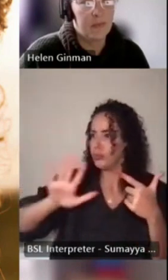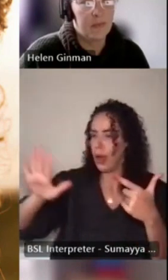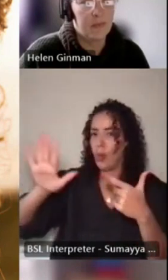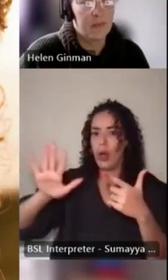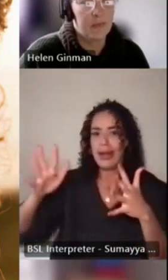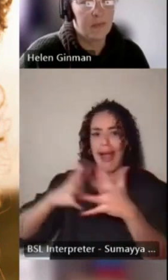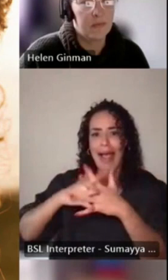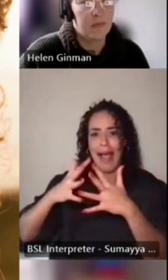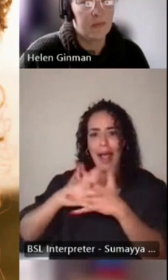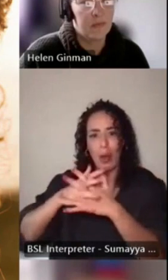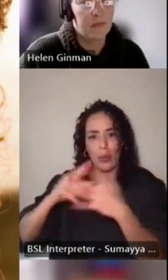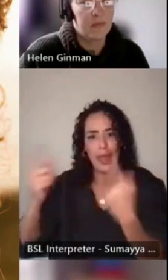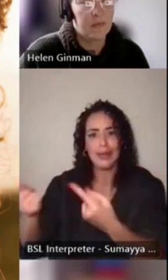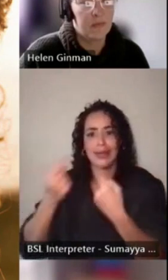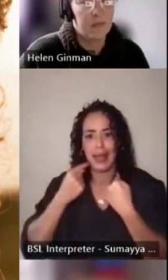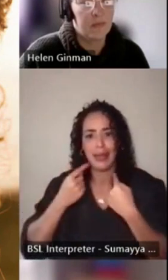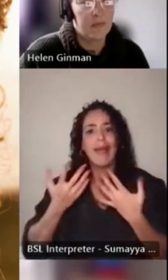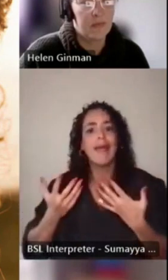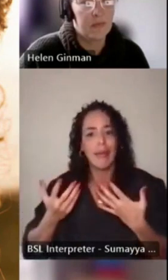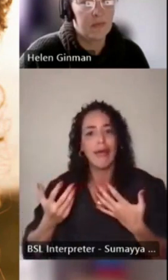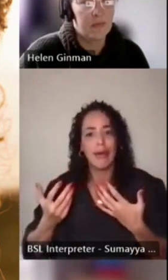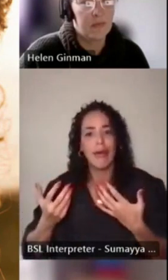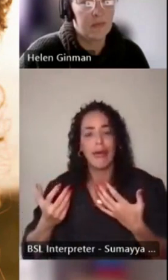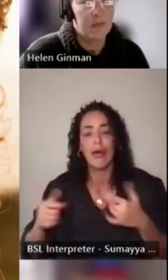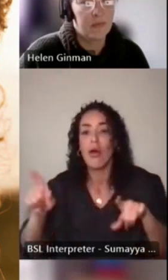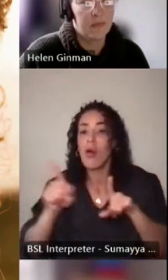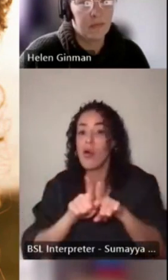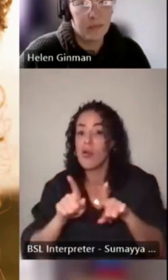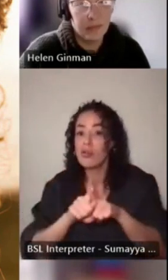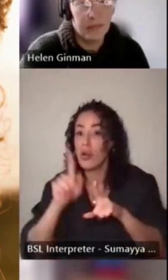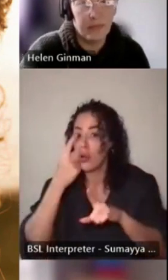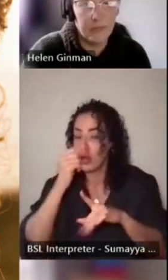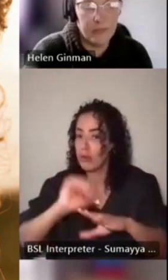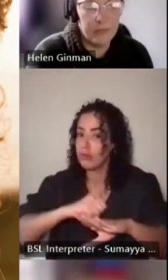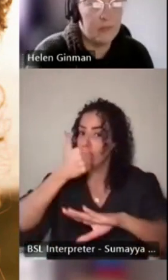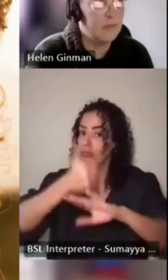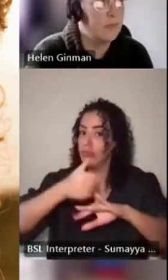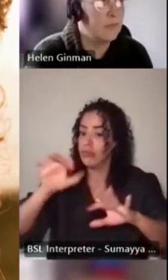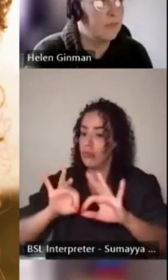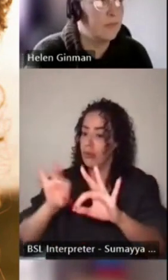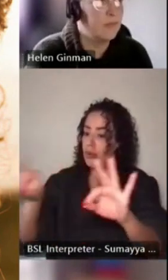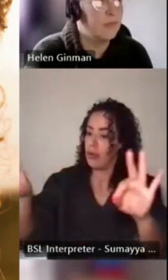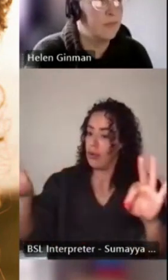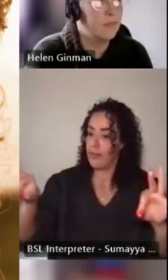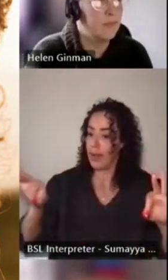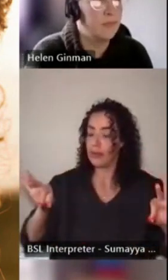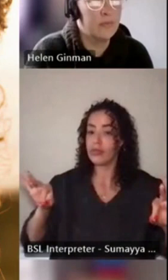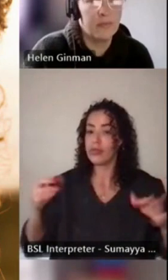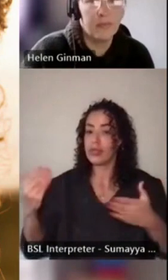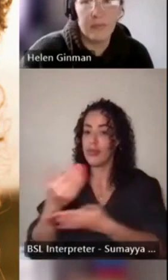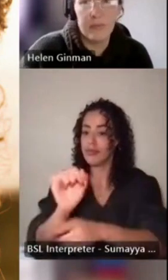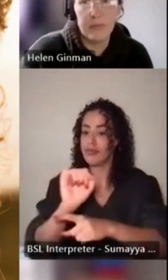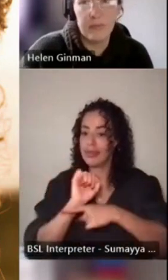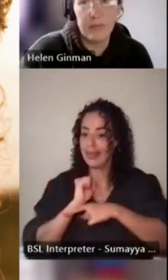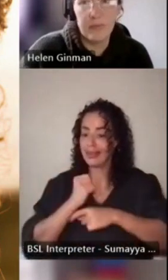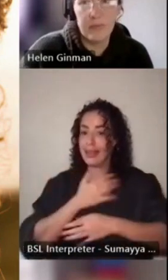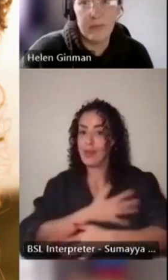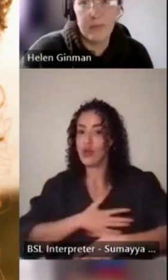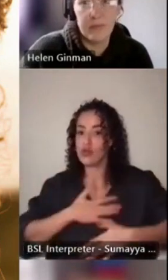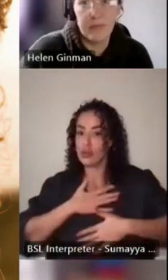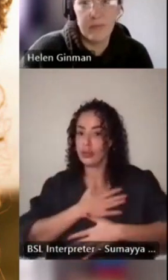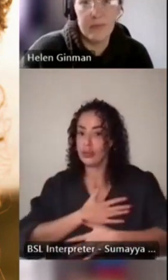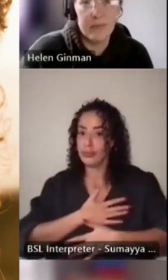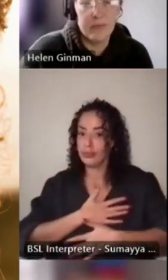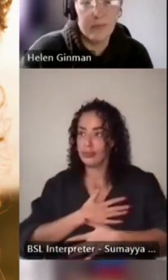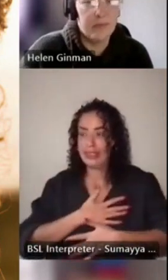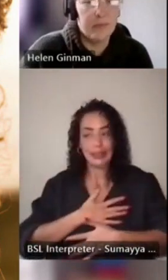delivery? You can also establish some boundaries to protect yourself emotionally. So if you feel that the